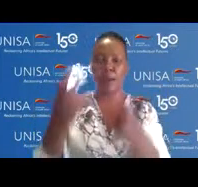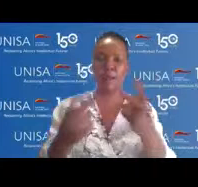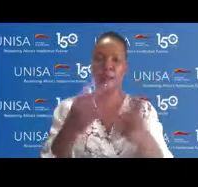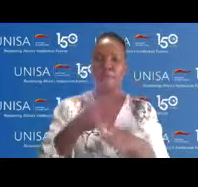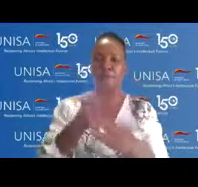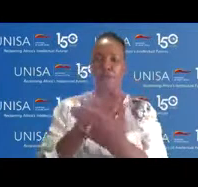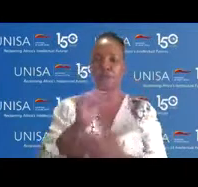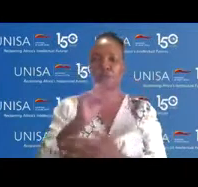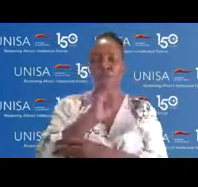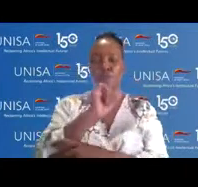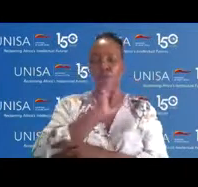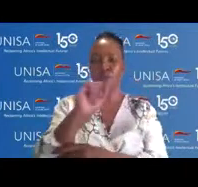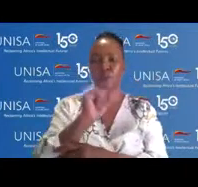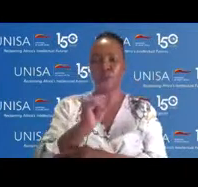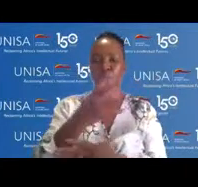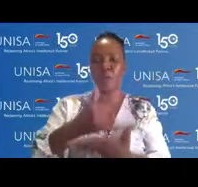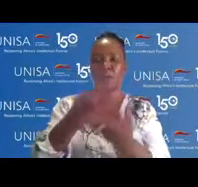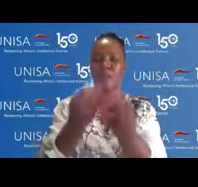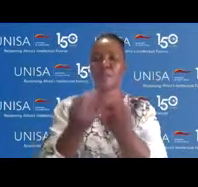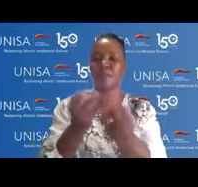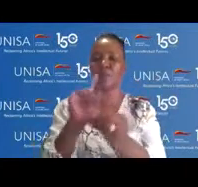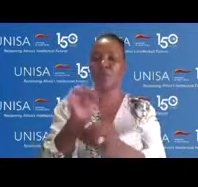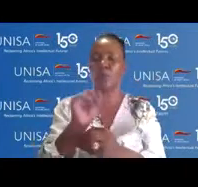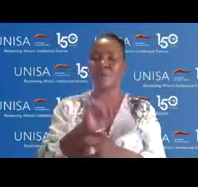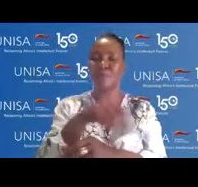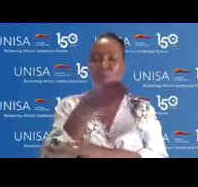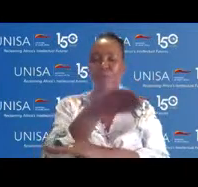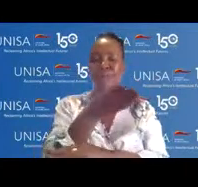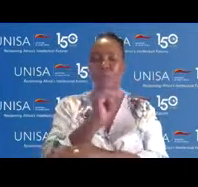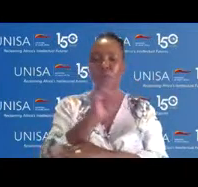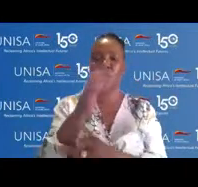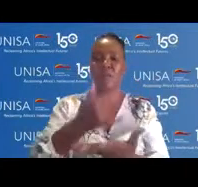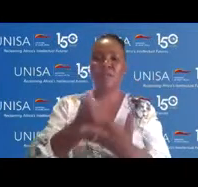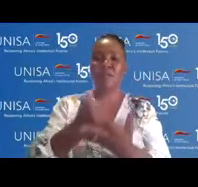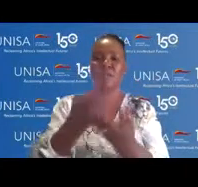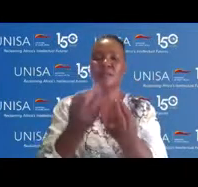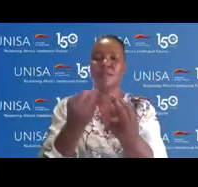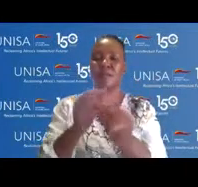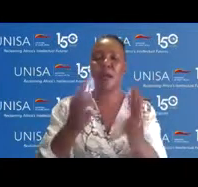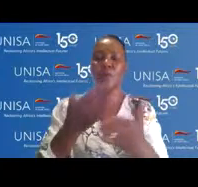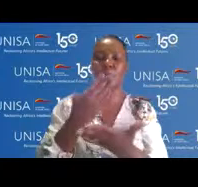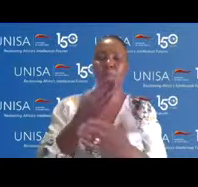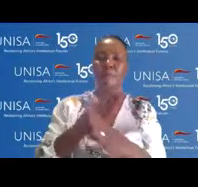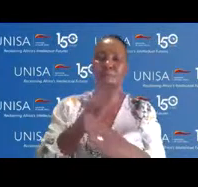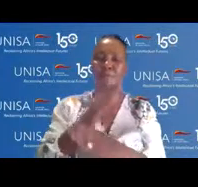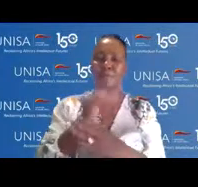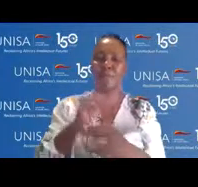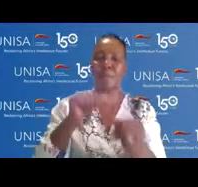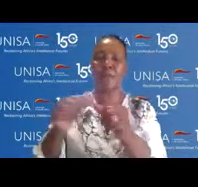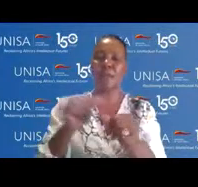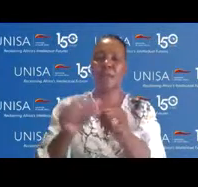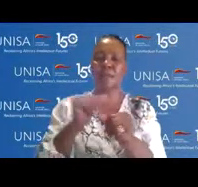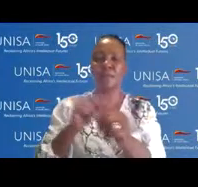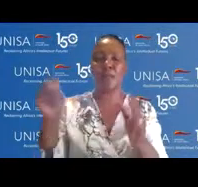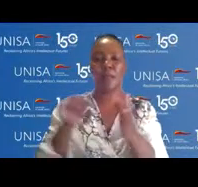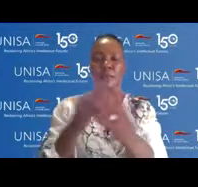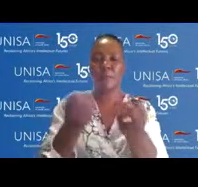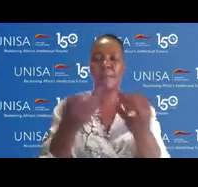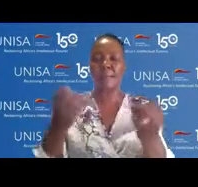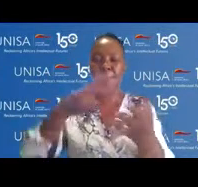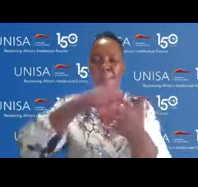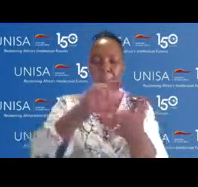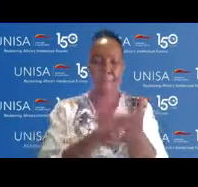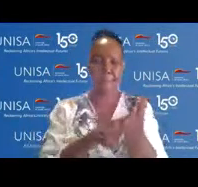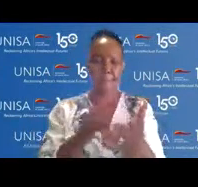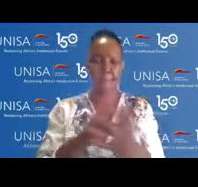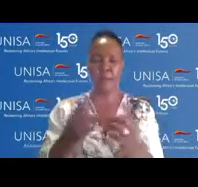seeing what is available on your device. How can I make it even better for myself? We looked at a lot of different apps, how to install.